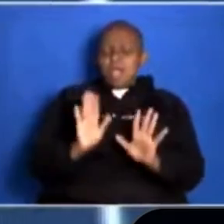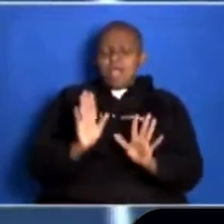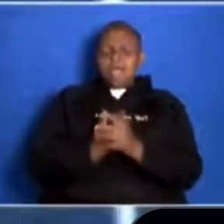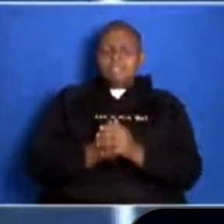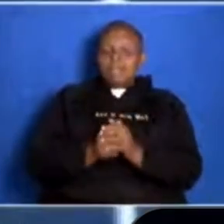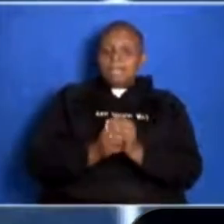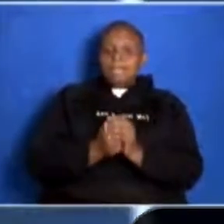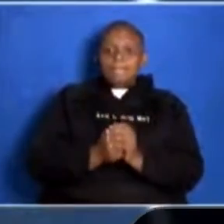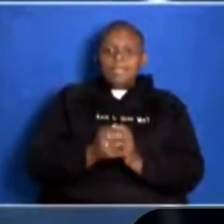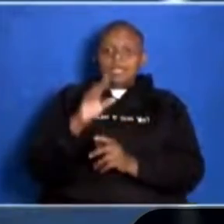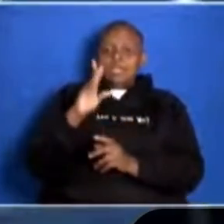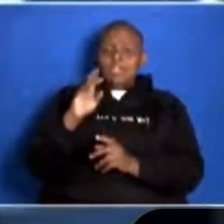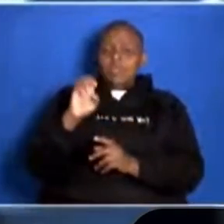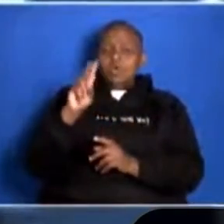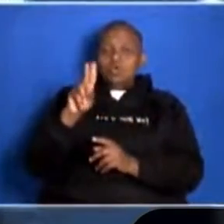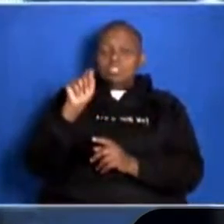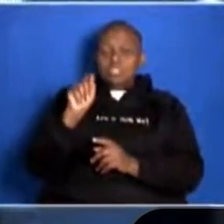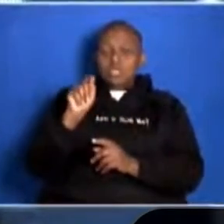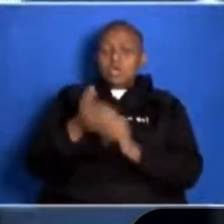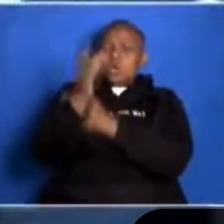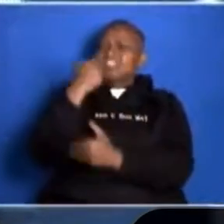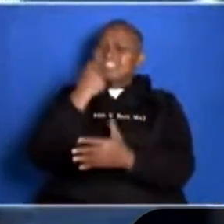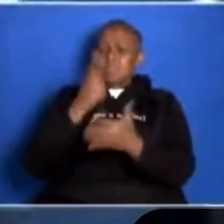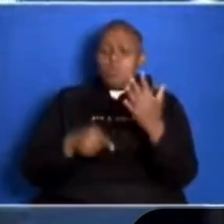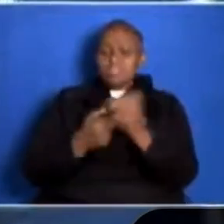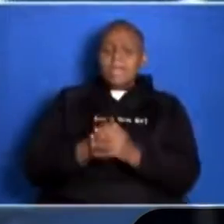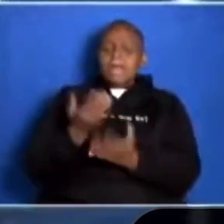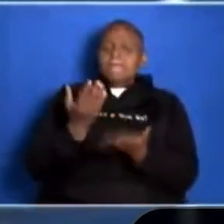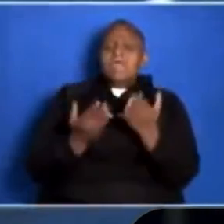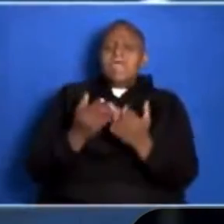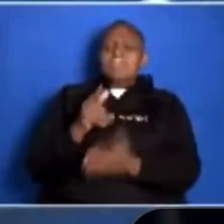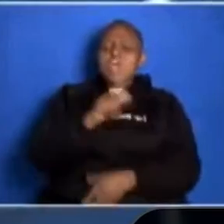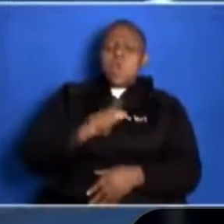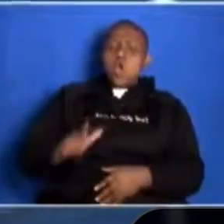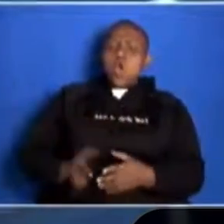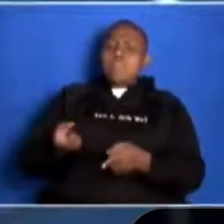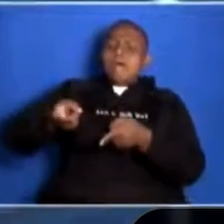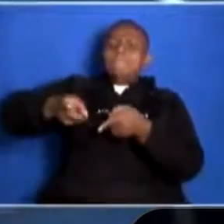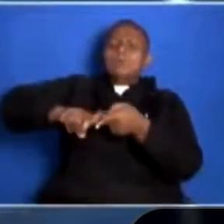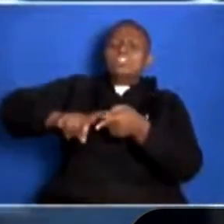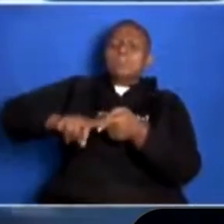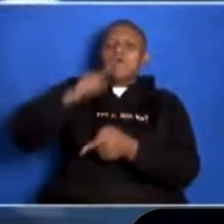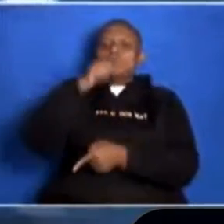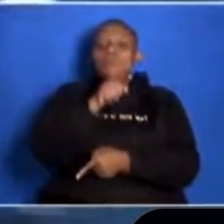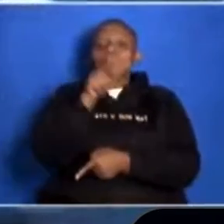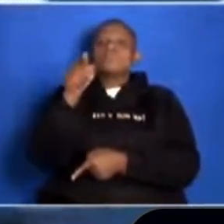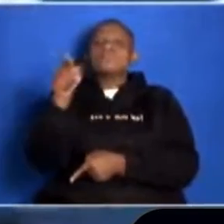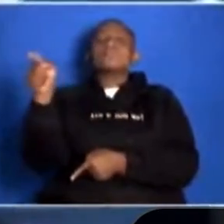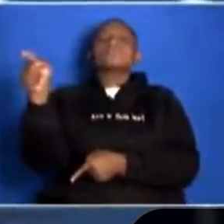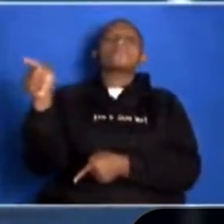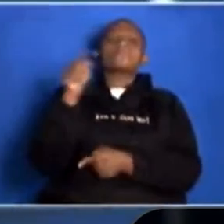11, this is what it says. May the Lord multiply you. You and you and you and